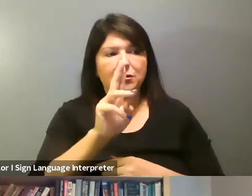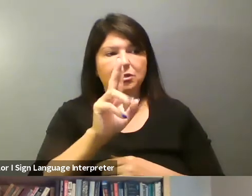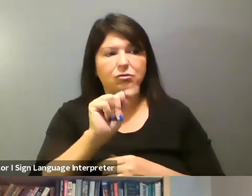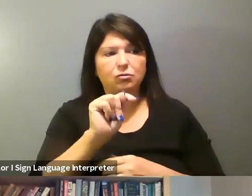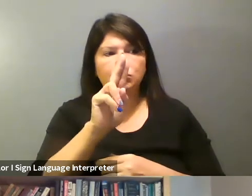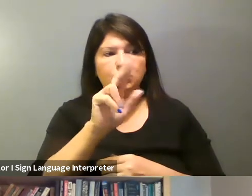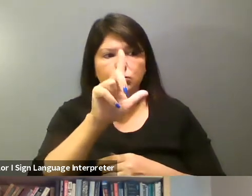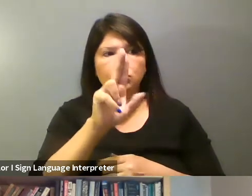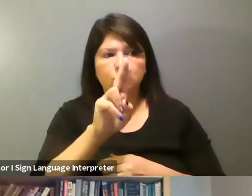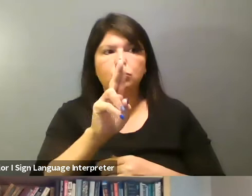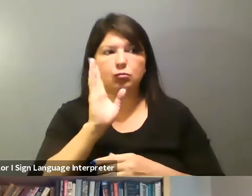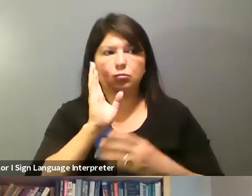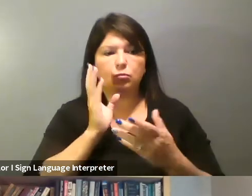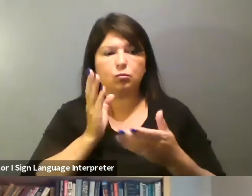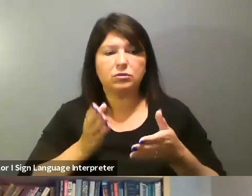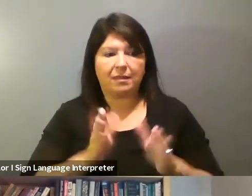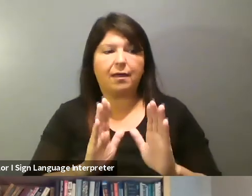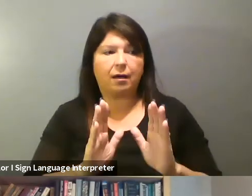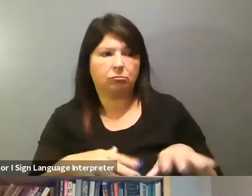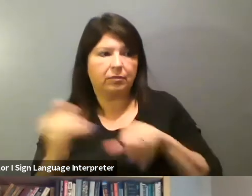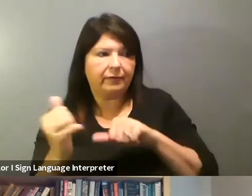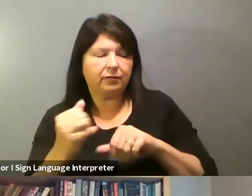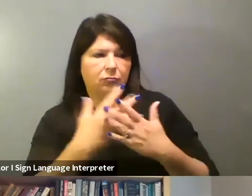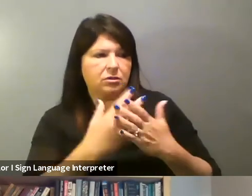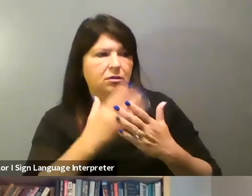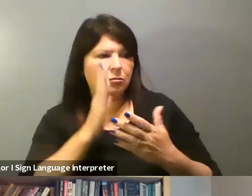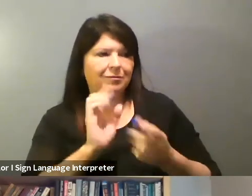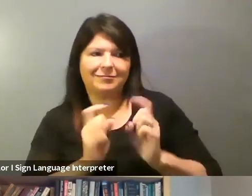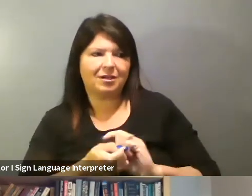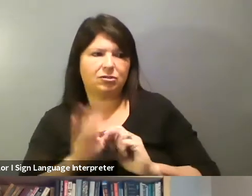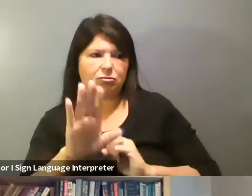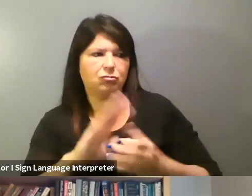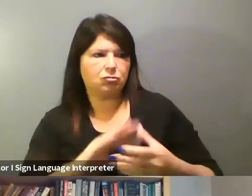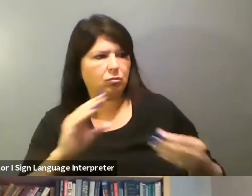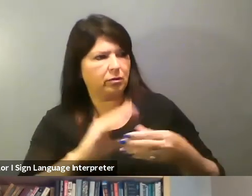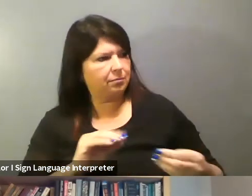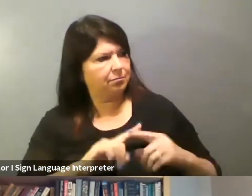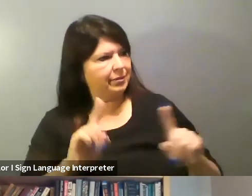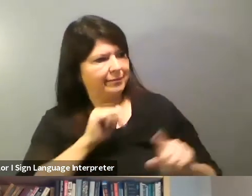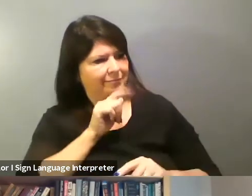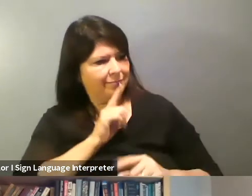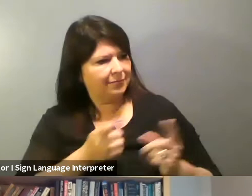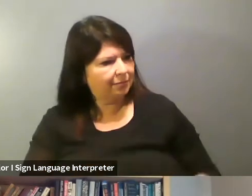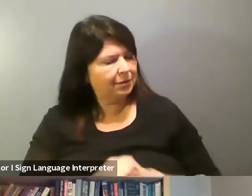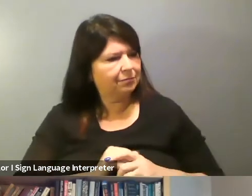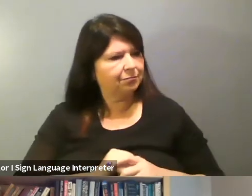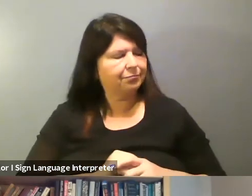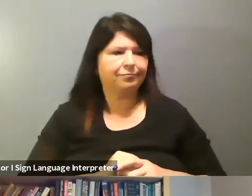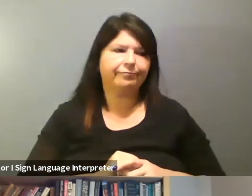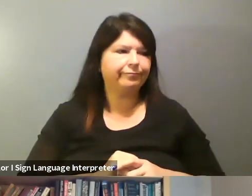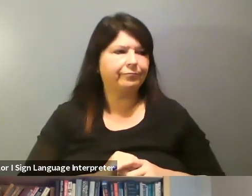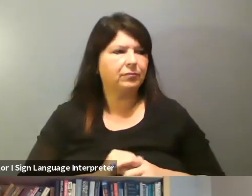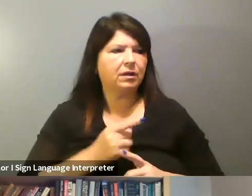I know that, it was indicated that he did not do an on-camera interview with